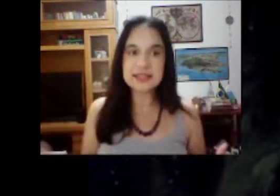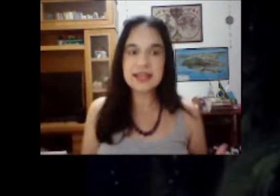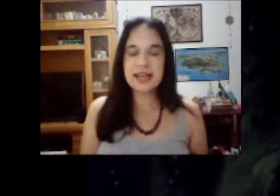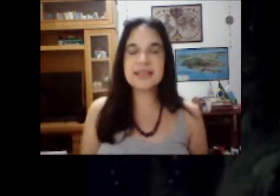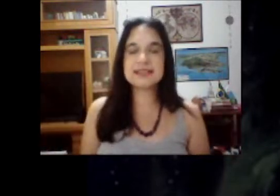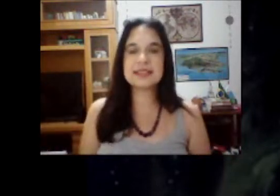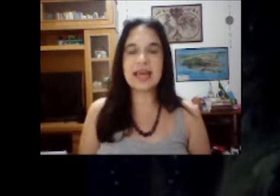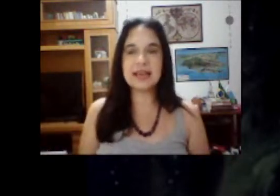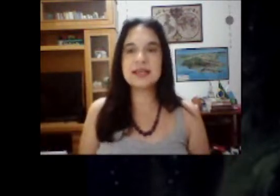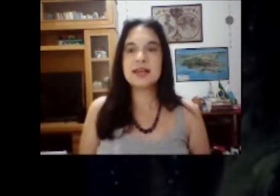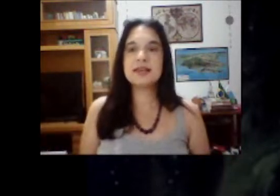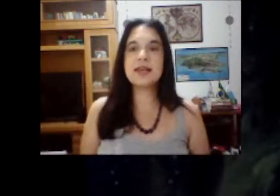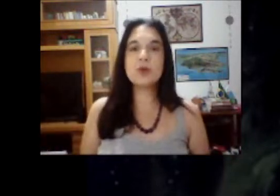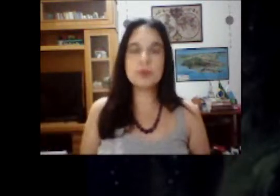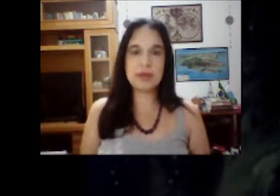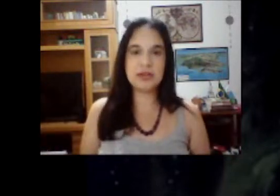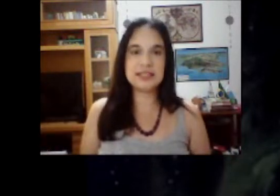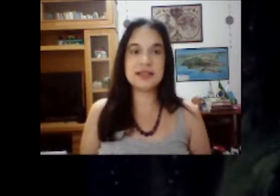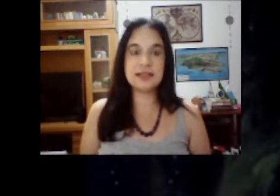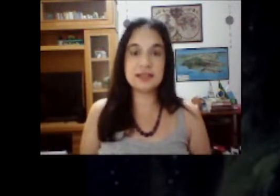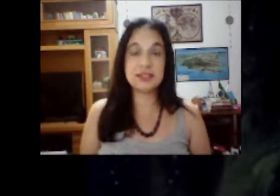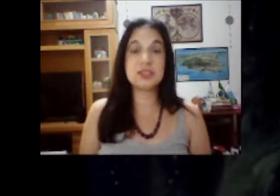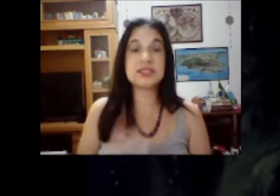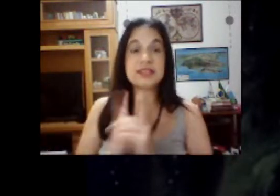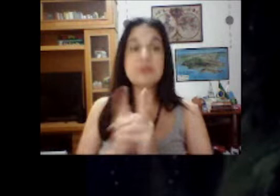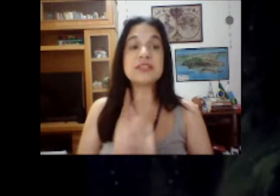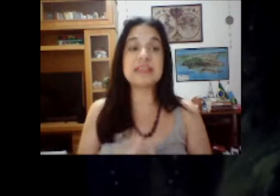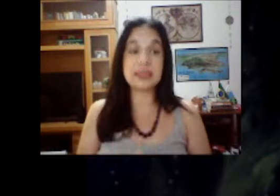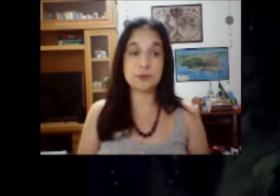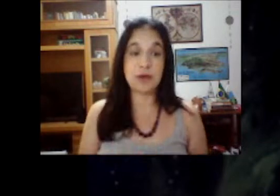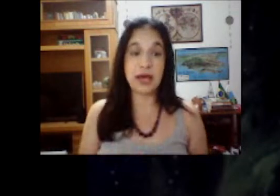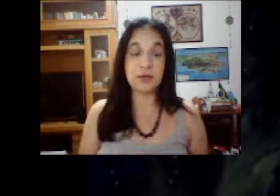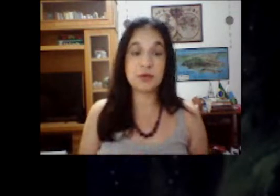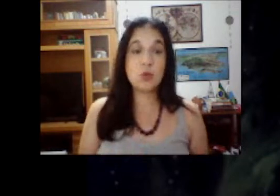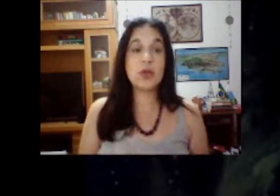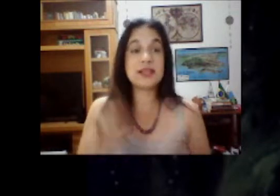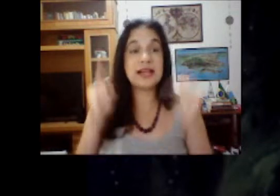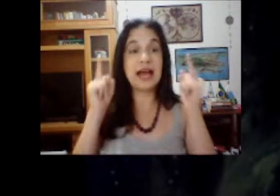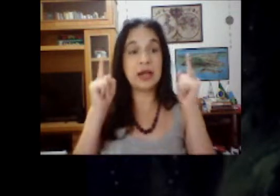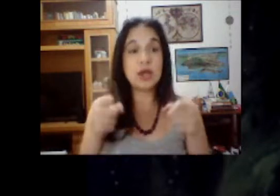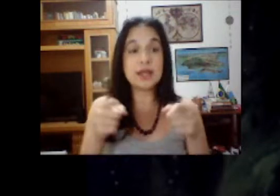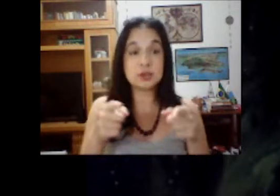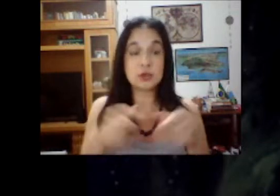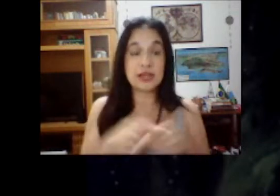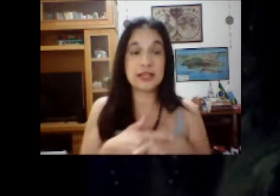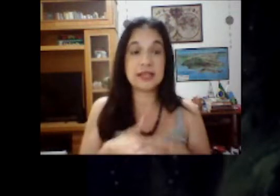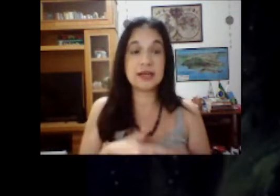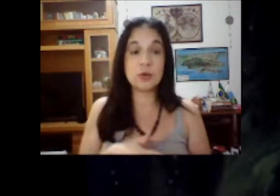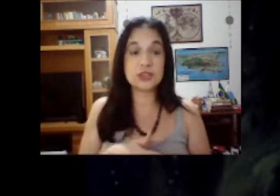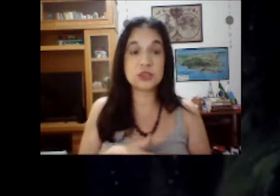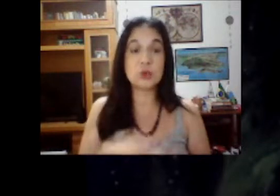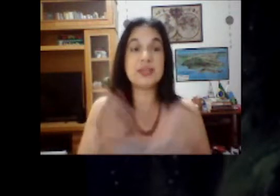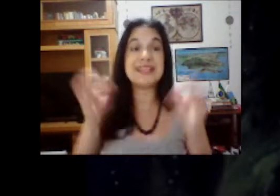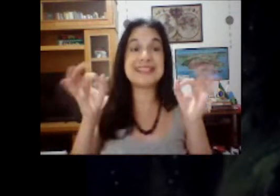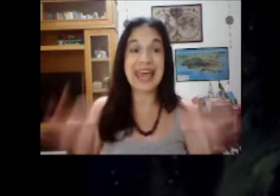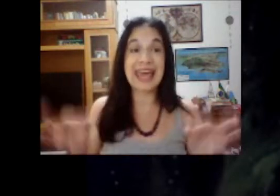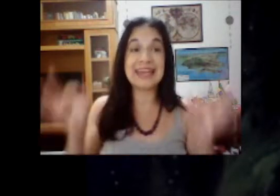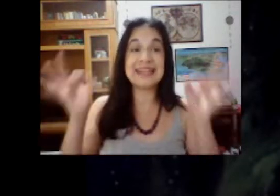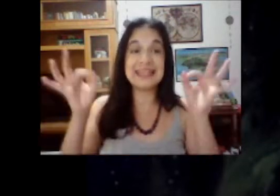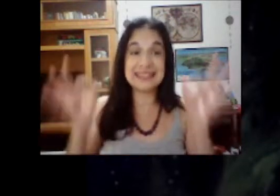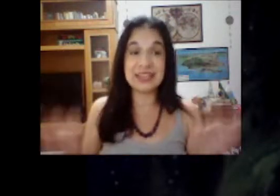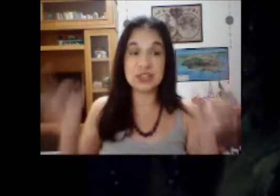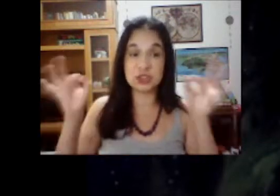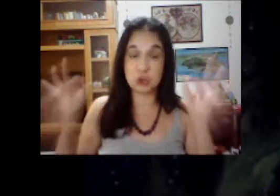fact is that they were married in the year 1785 when Carlota Joaquina was only